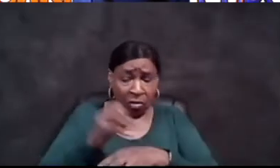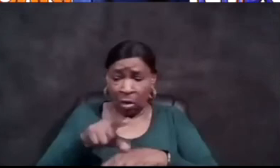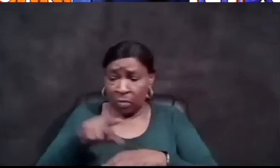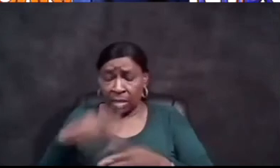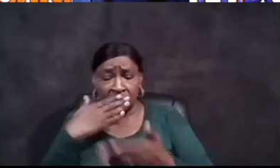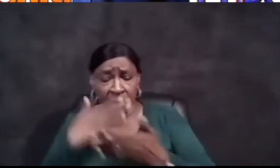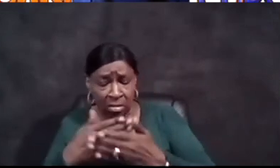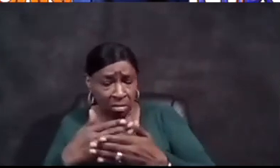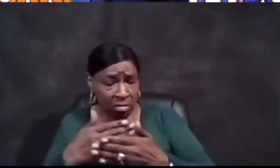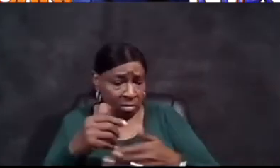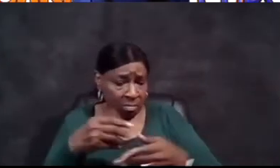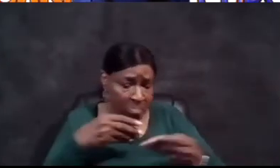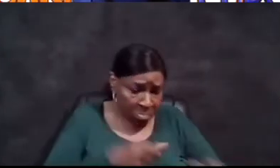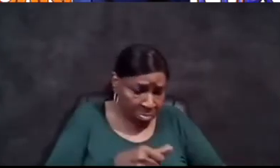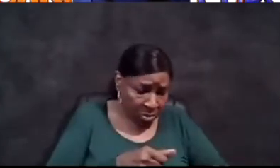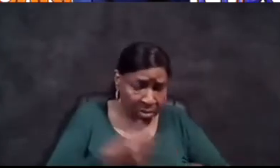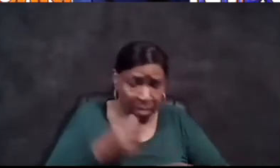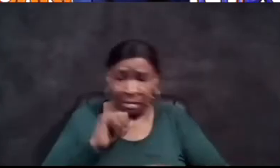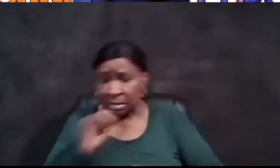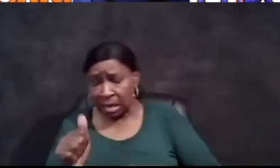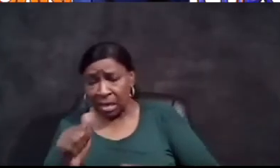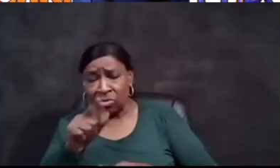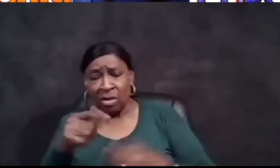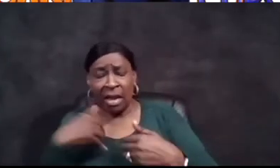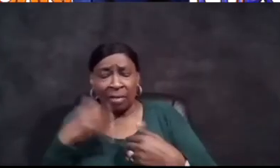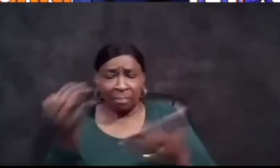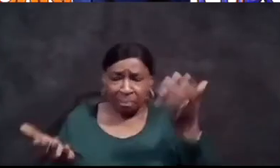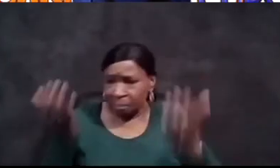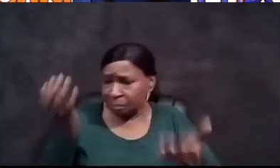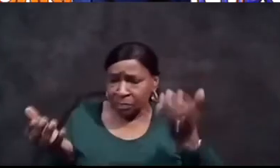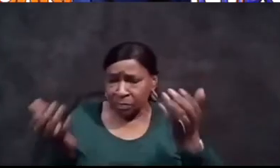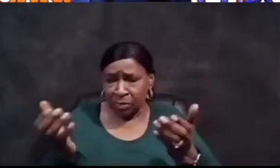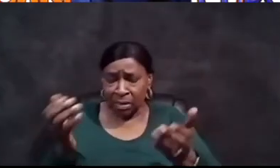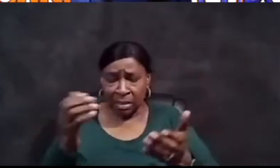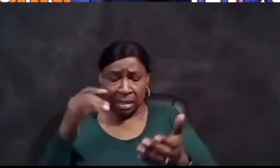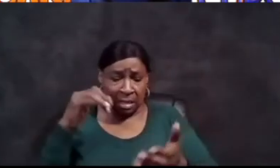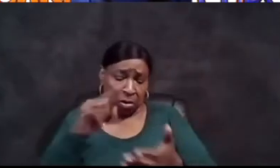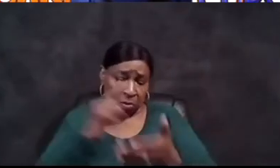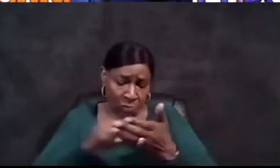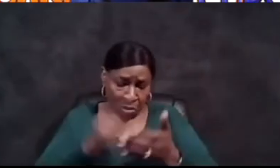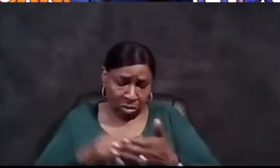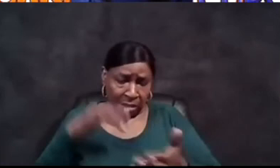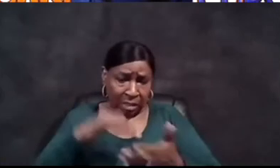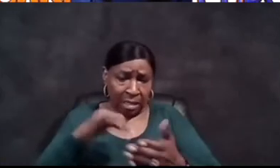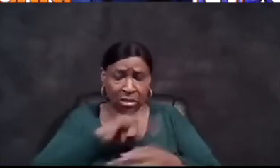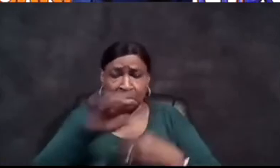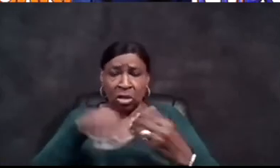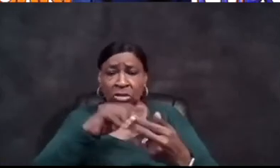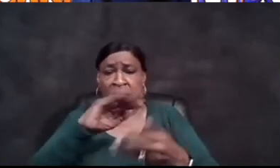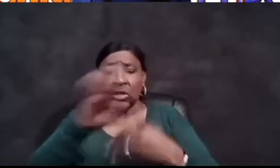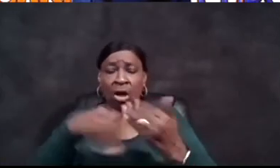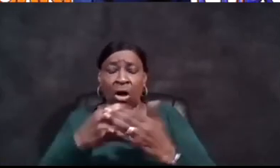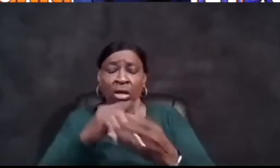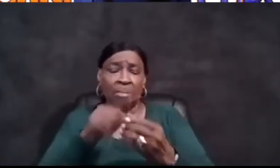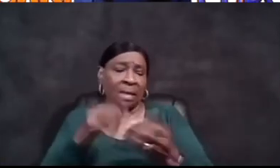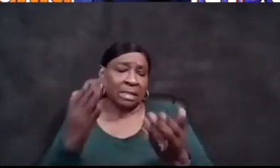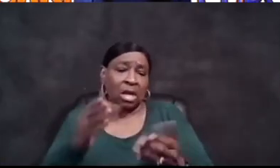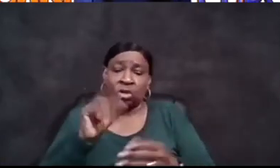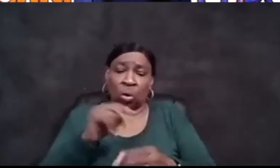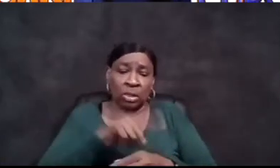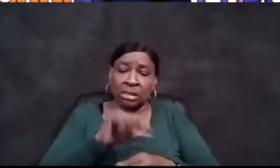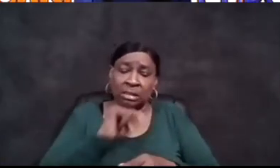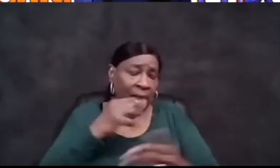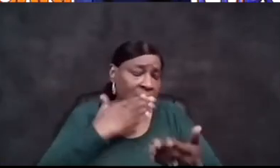so you have this whole body of border studies research that is all about, no, this is not effective. Yes, this